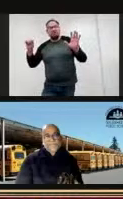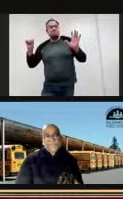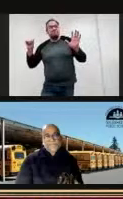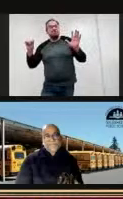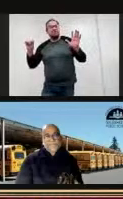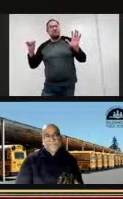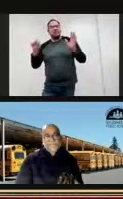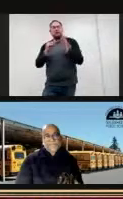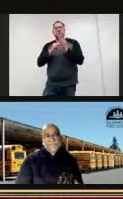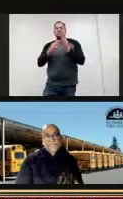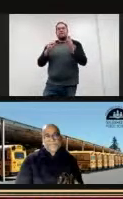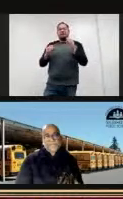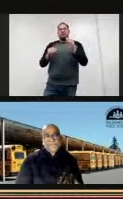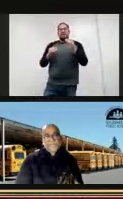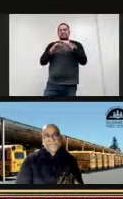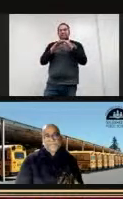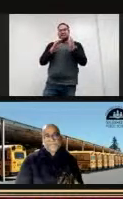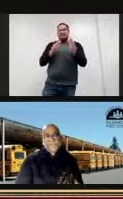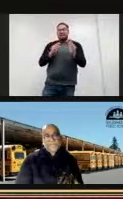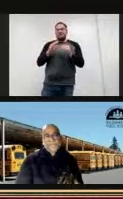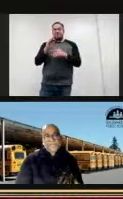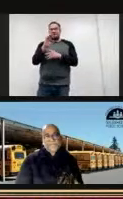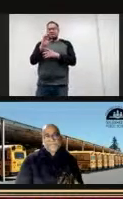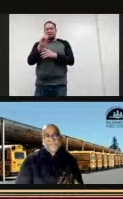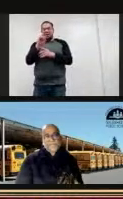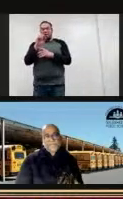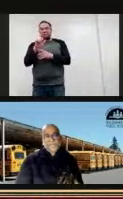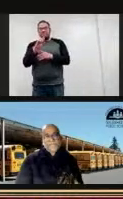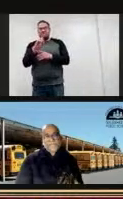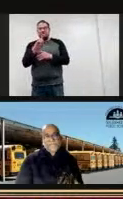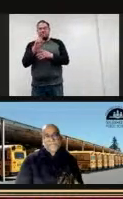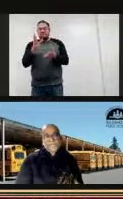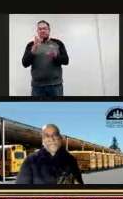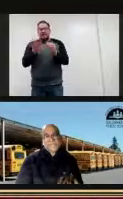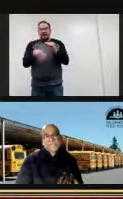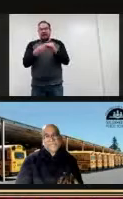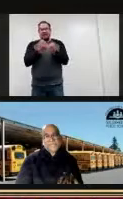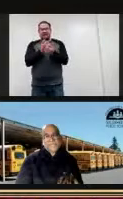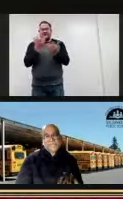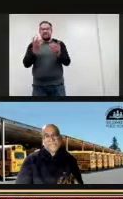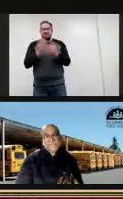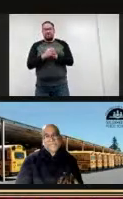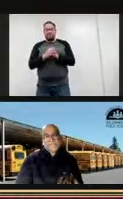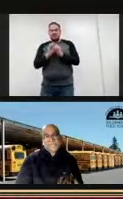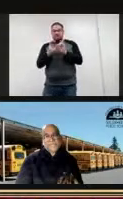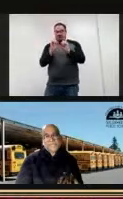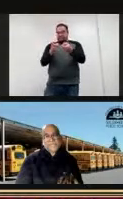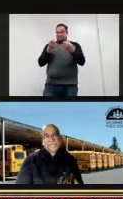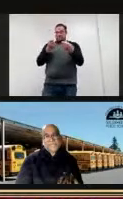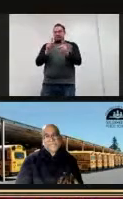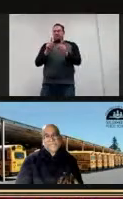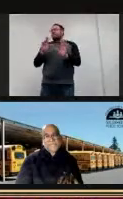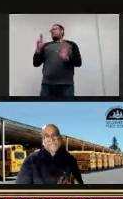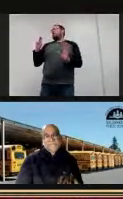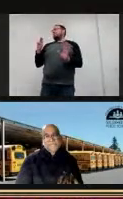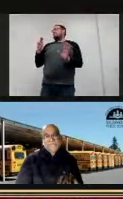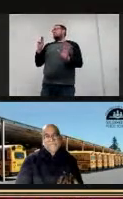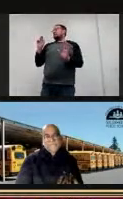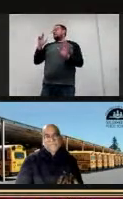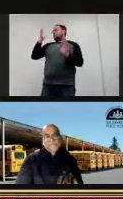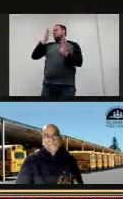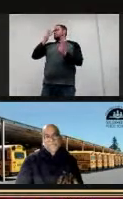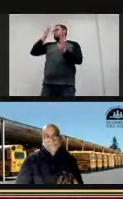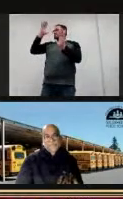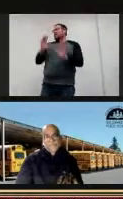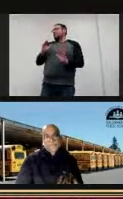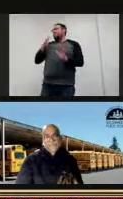Student Advisor McDonald, unless if there's anything you wanted to add, want to give you the opportunity. This looks great. This looks